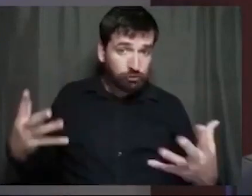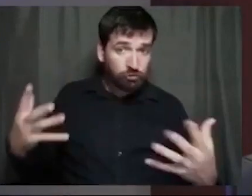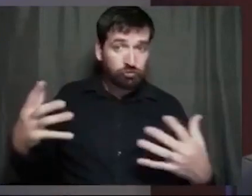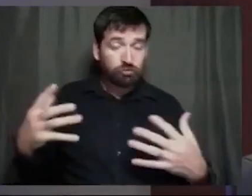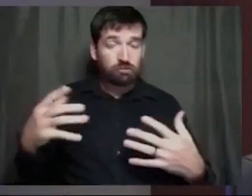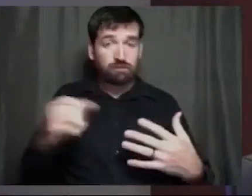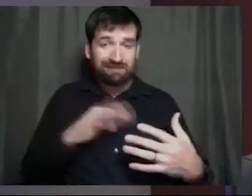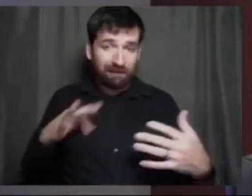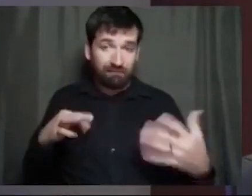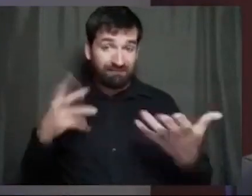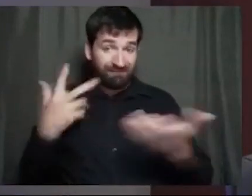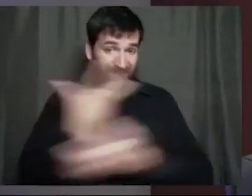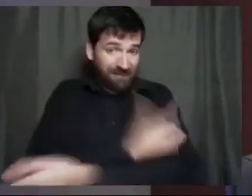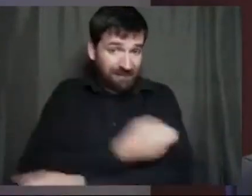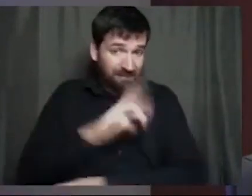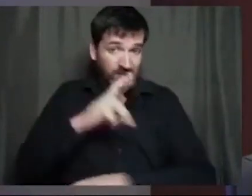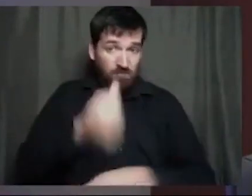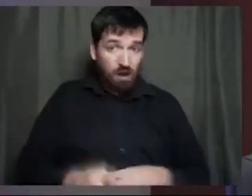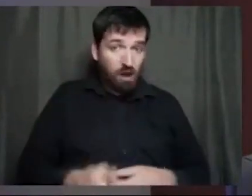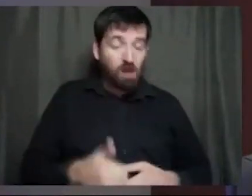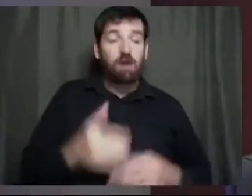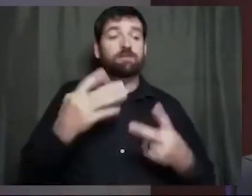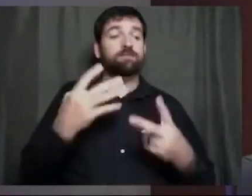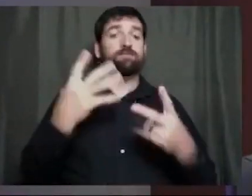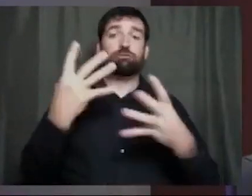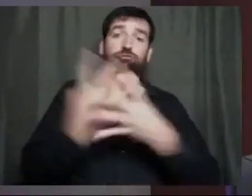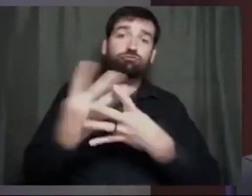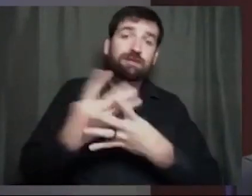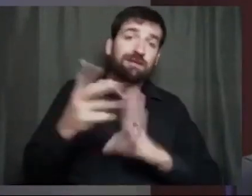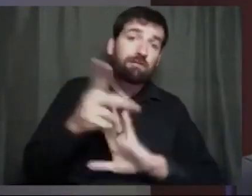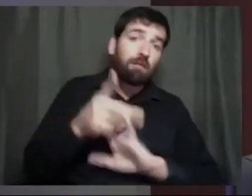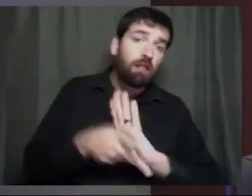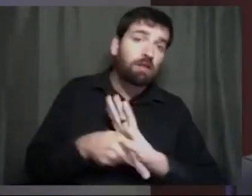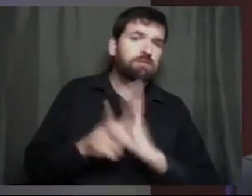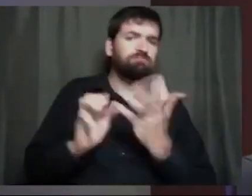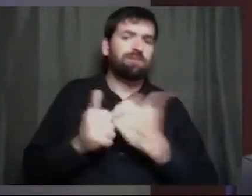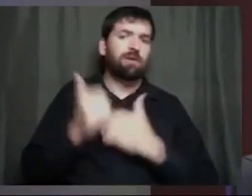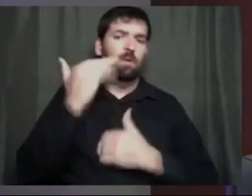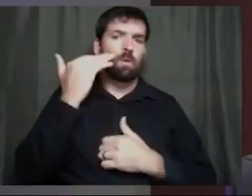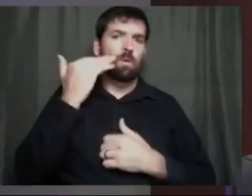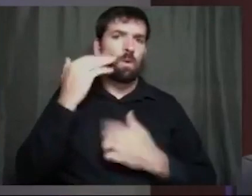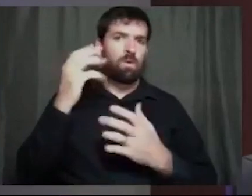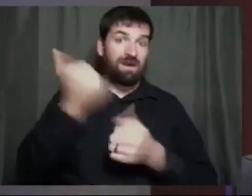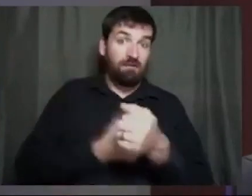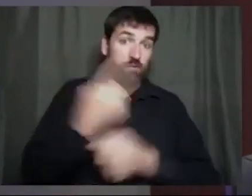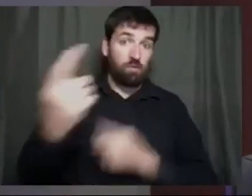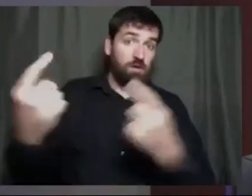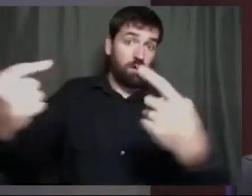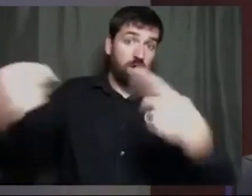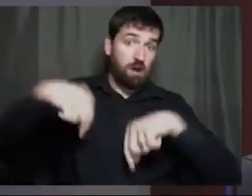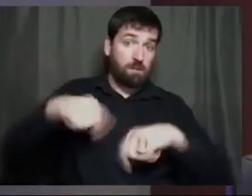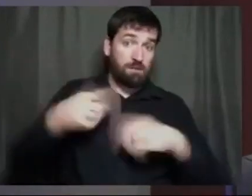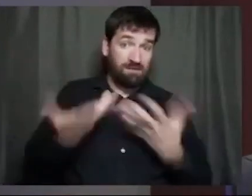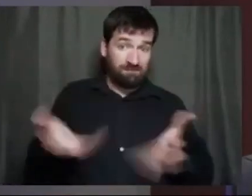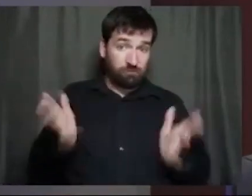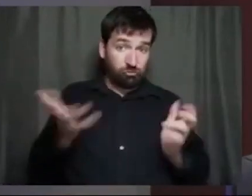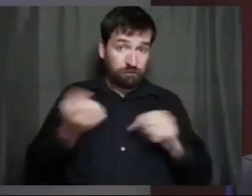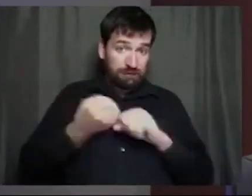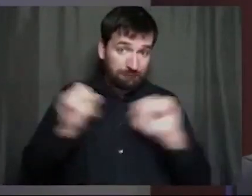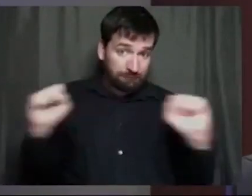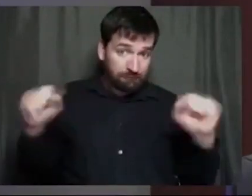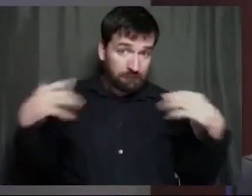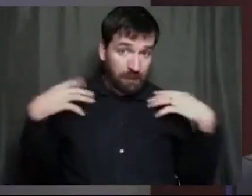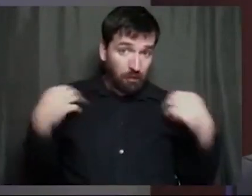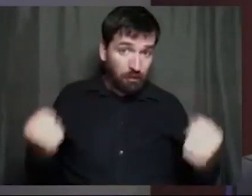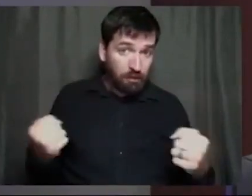their screening policy? How do they know everybody's coming to work that's healthy that given day? And obviously it sounds like this daycare